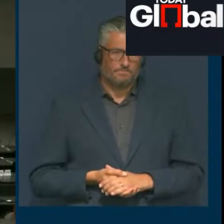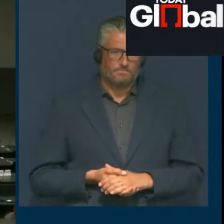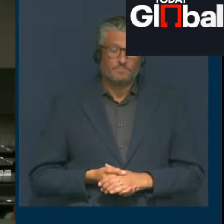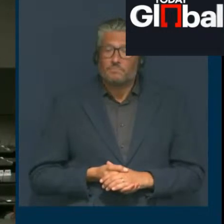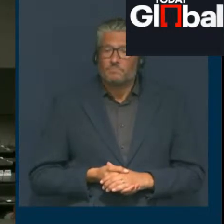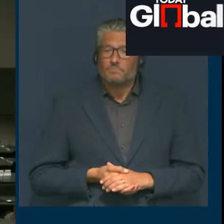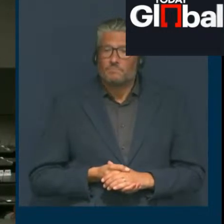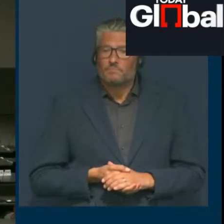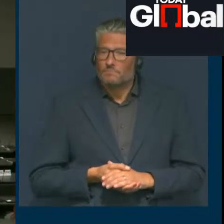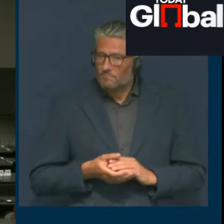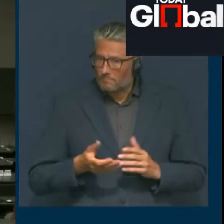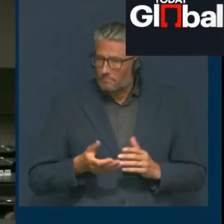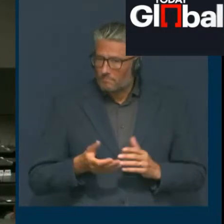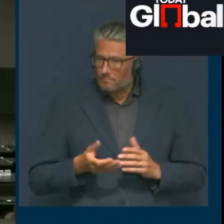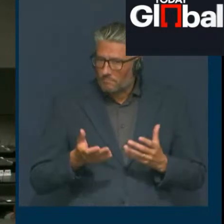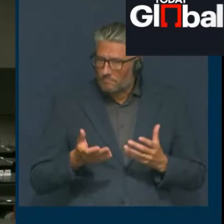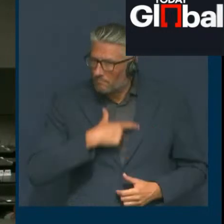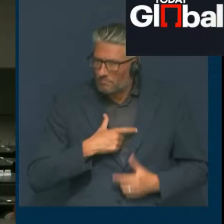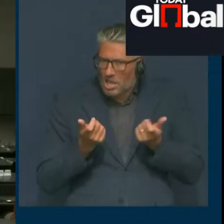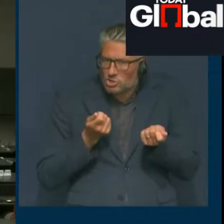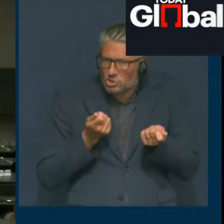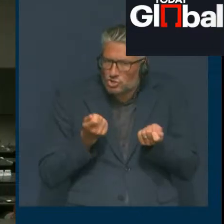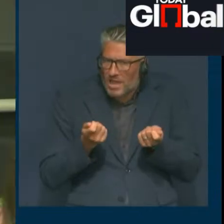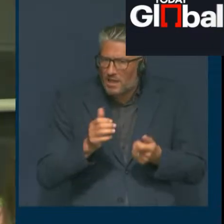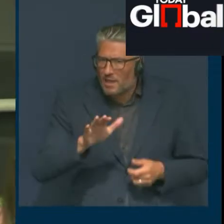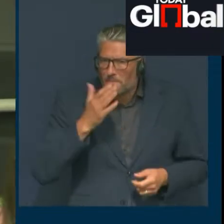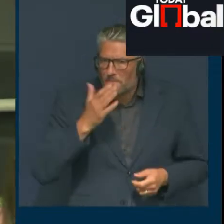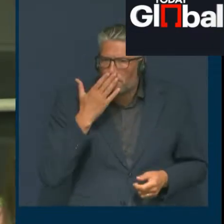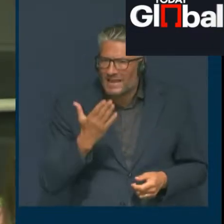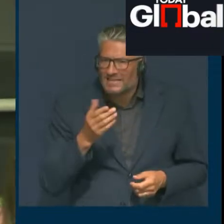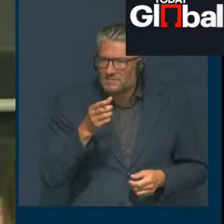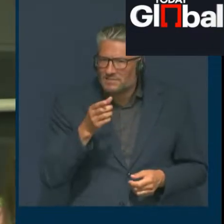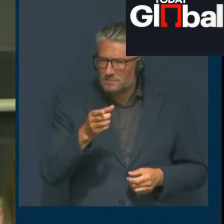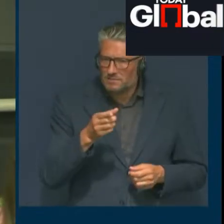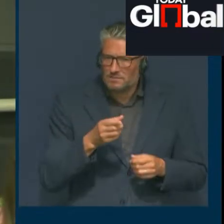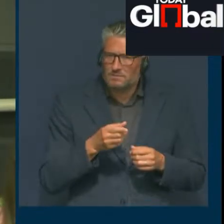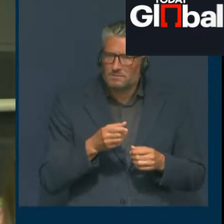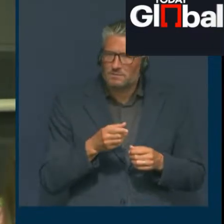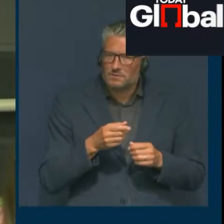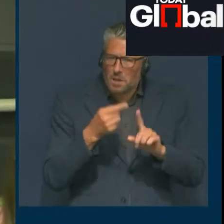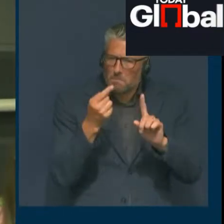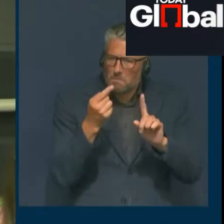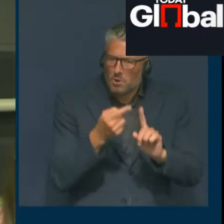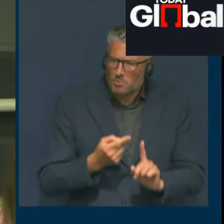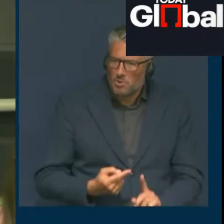Kindly suggest to keep your response follow up the Ms.